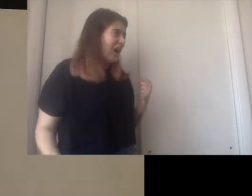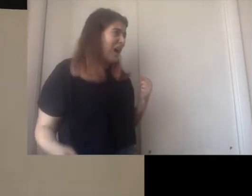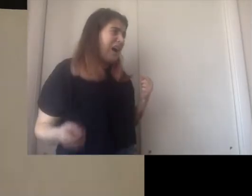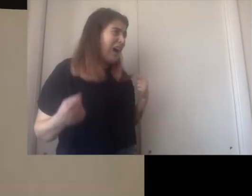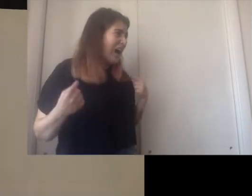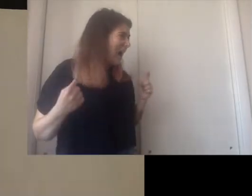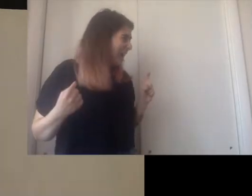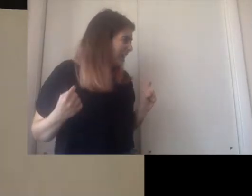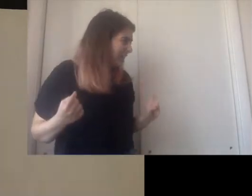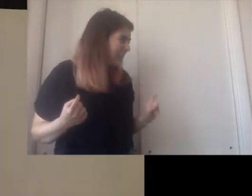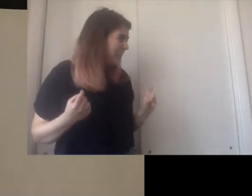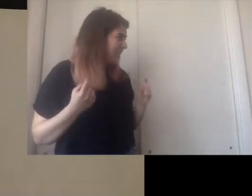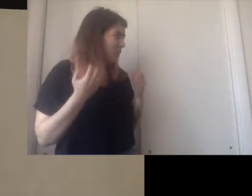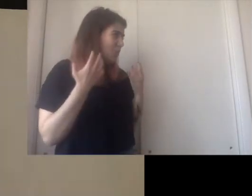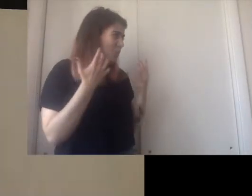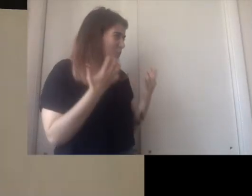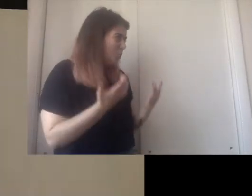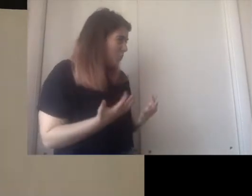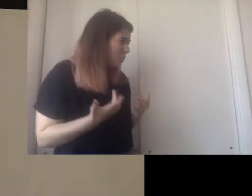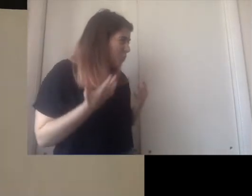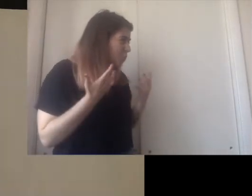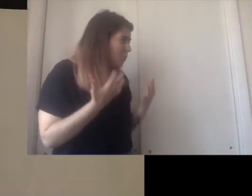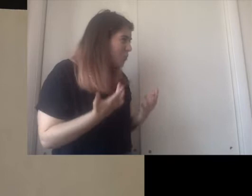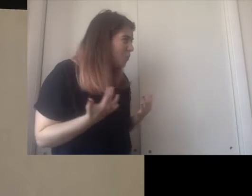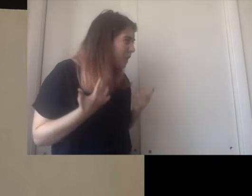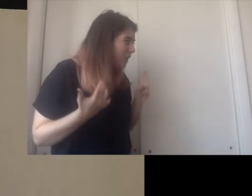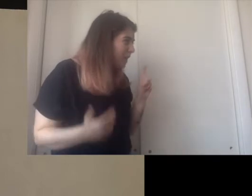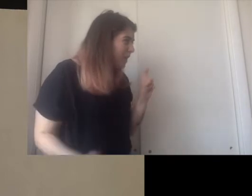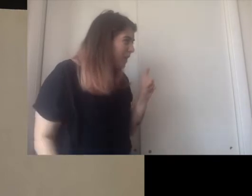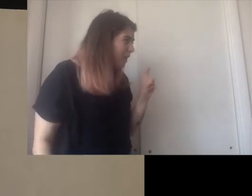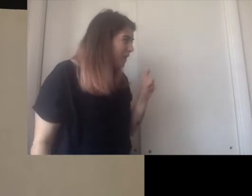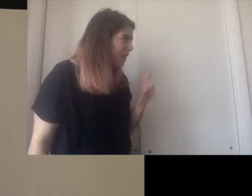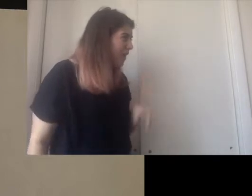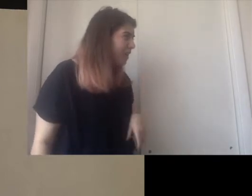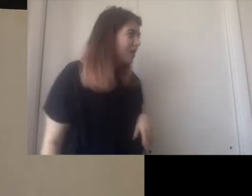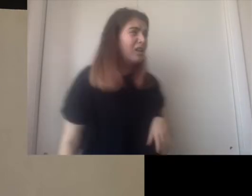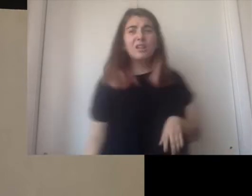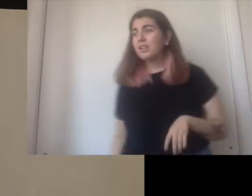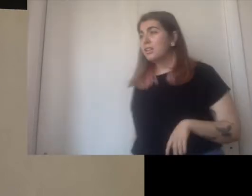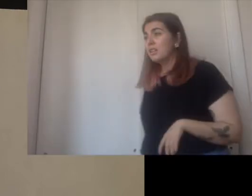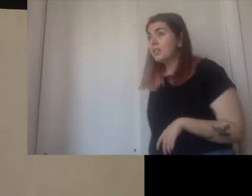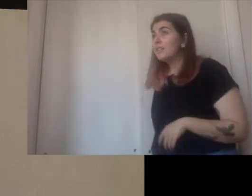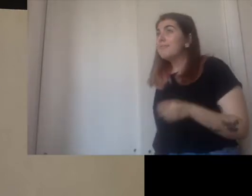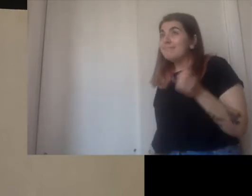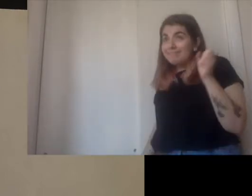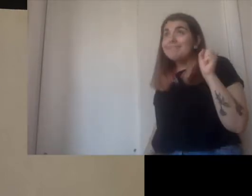So I will have to wait for it?